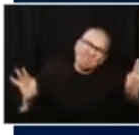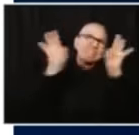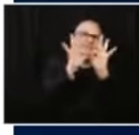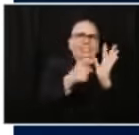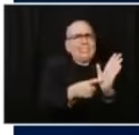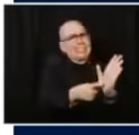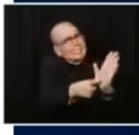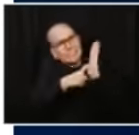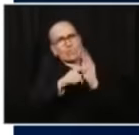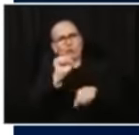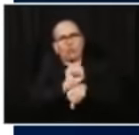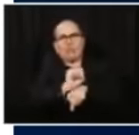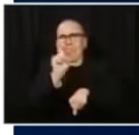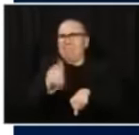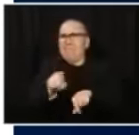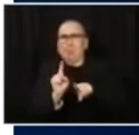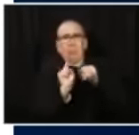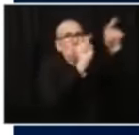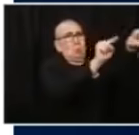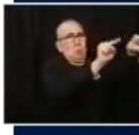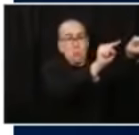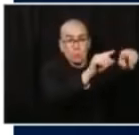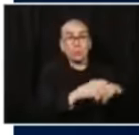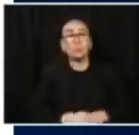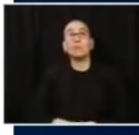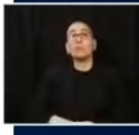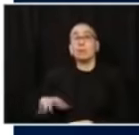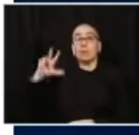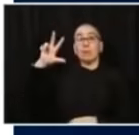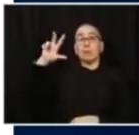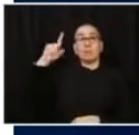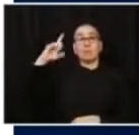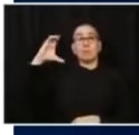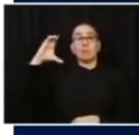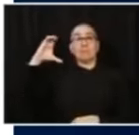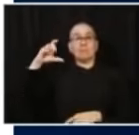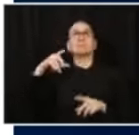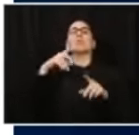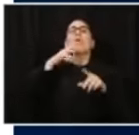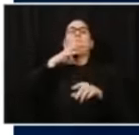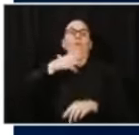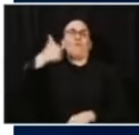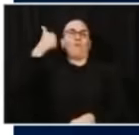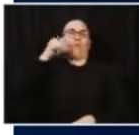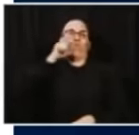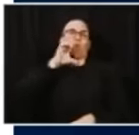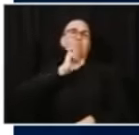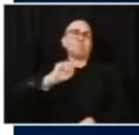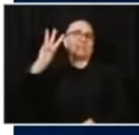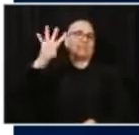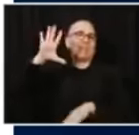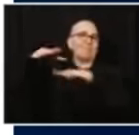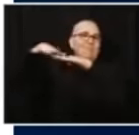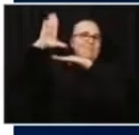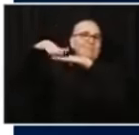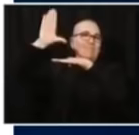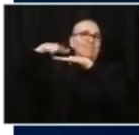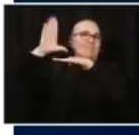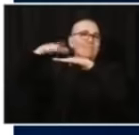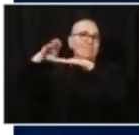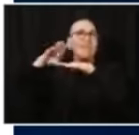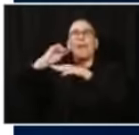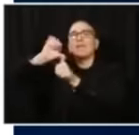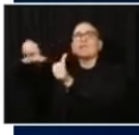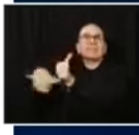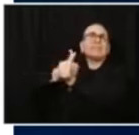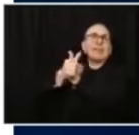are 65 and older or individuals who have underlying health conditions. Now we know that that could possibly change, but